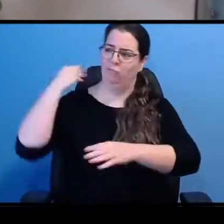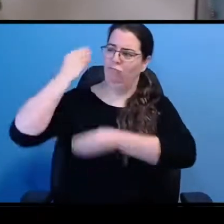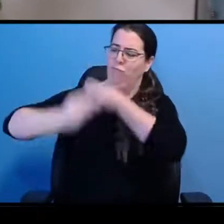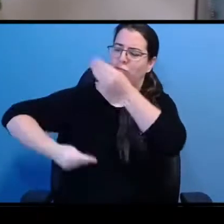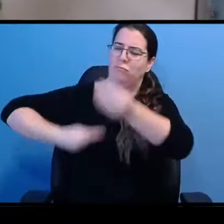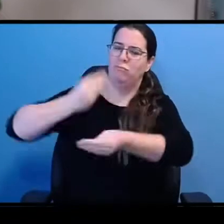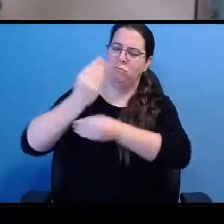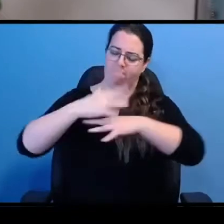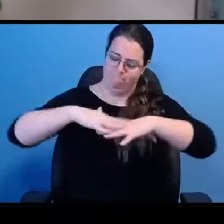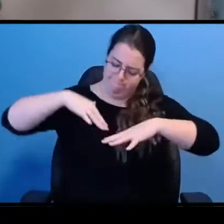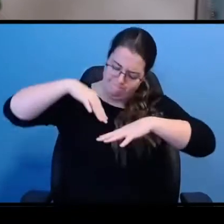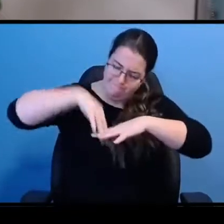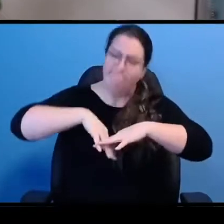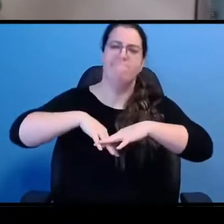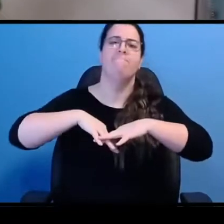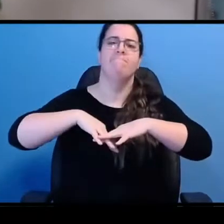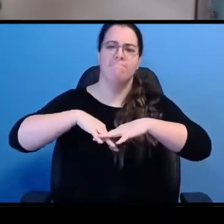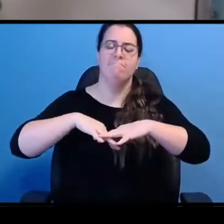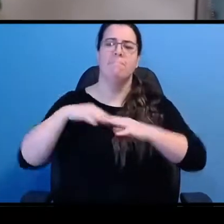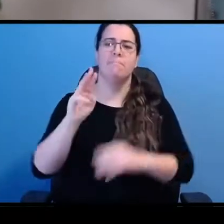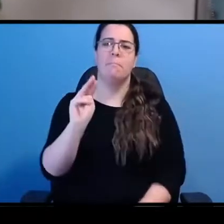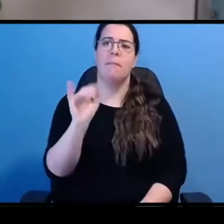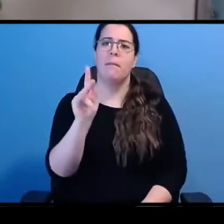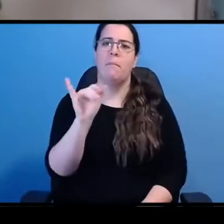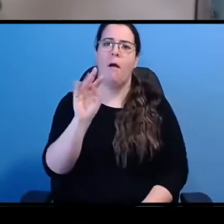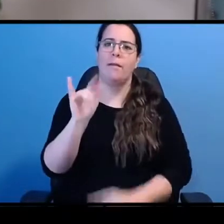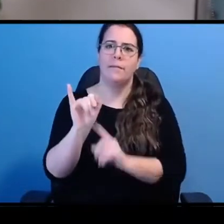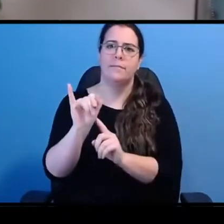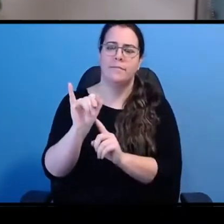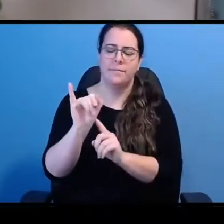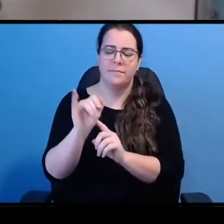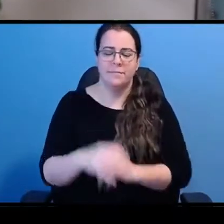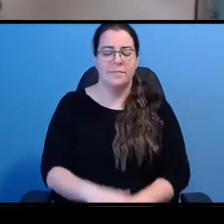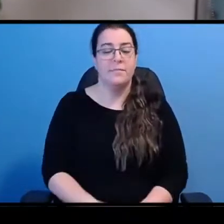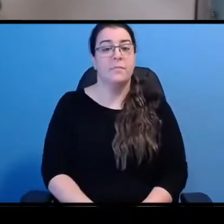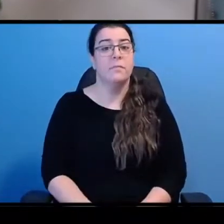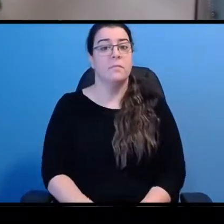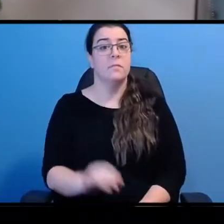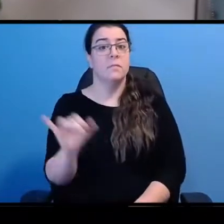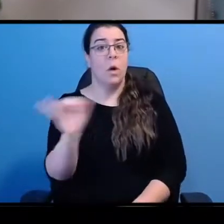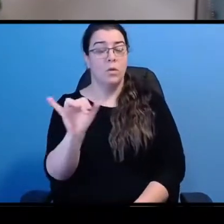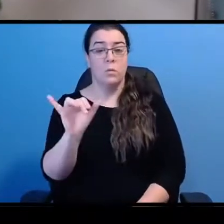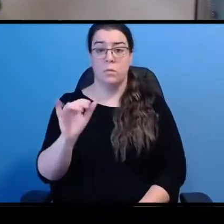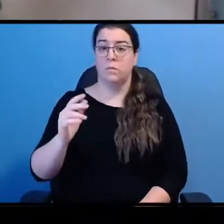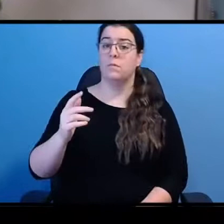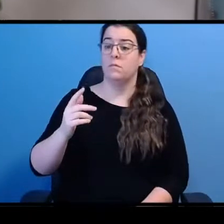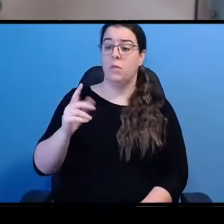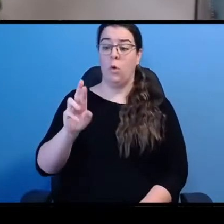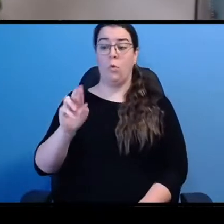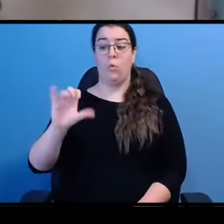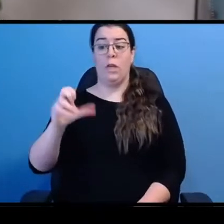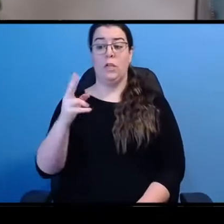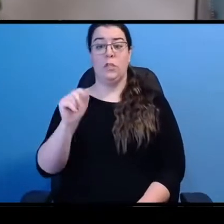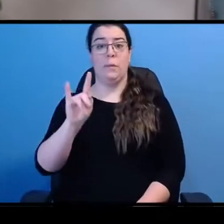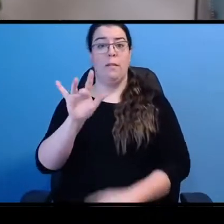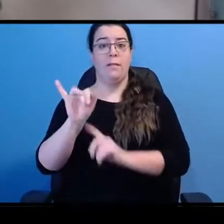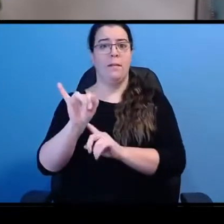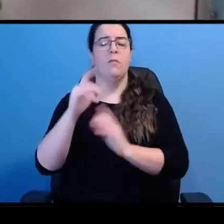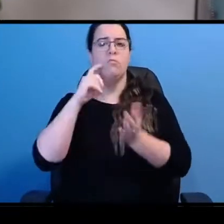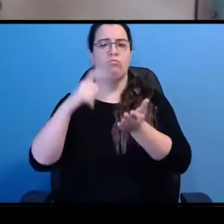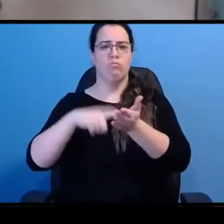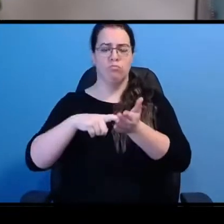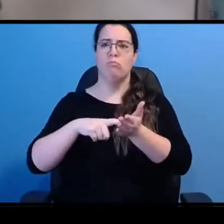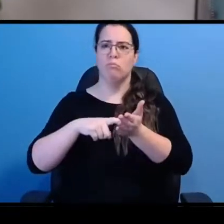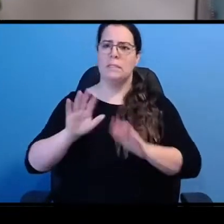The Blue Nose Ability Arts and Film Festival stands with the protesters across Canada, the United States, and across the globe, demanding an end to police